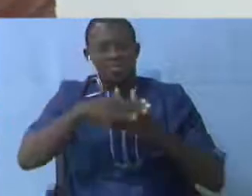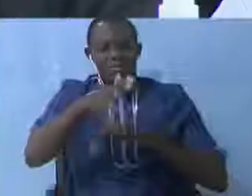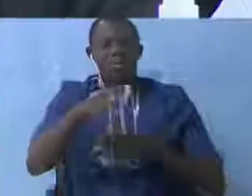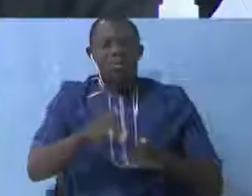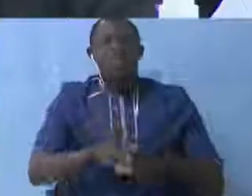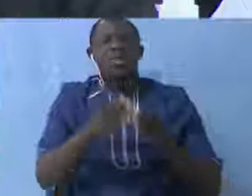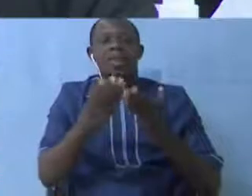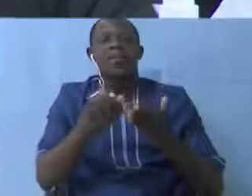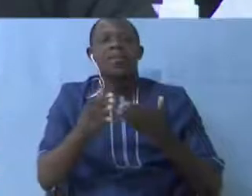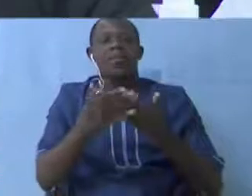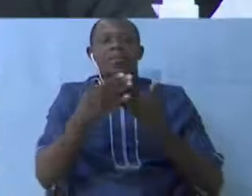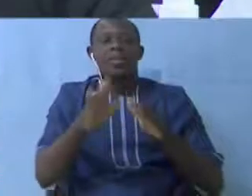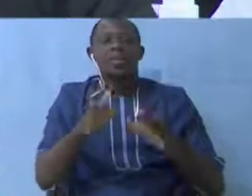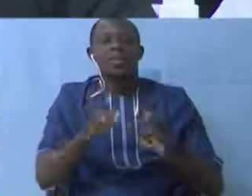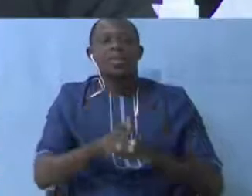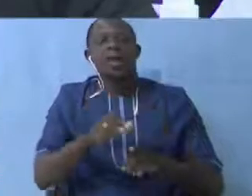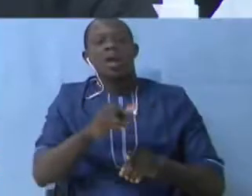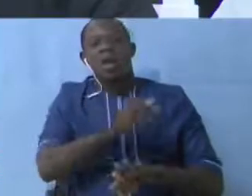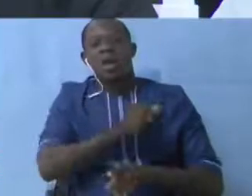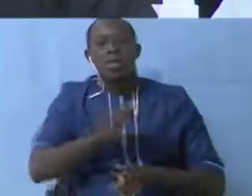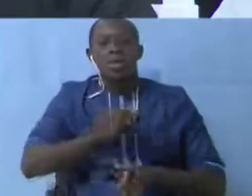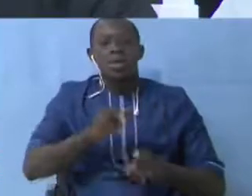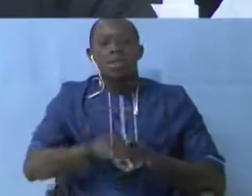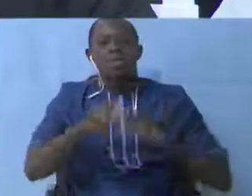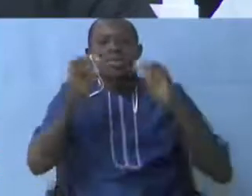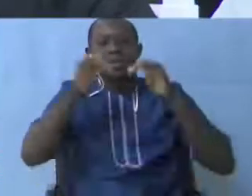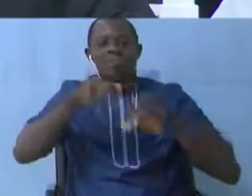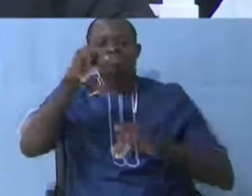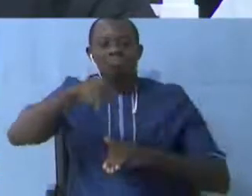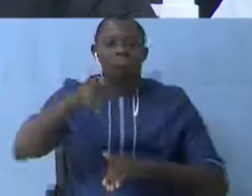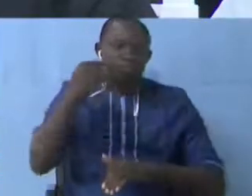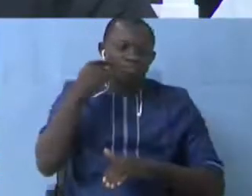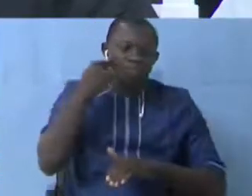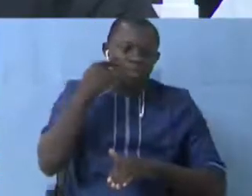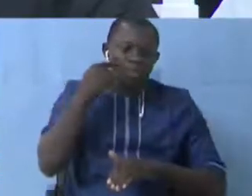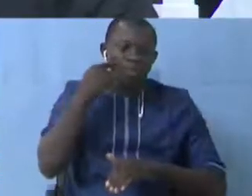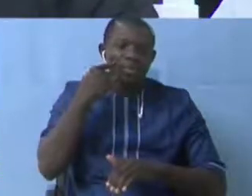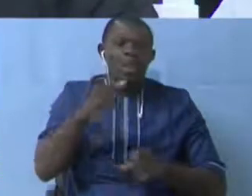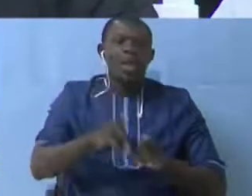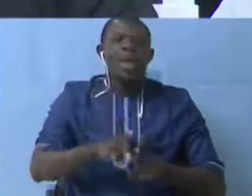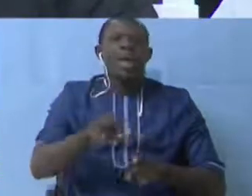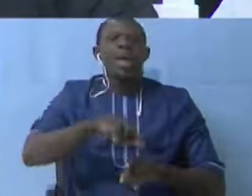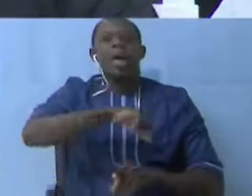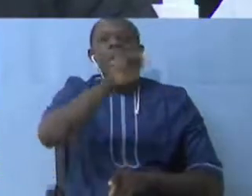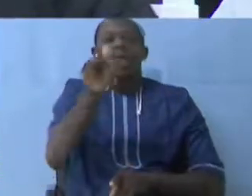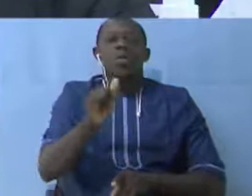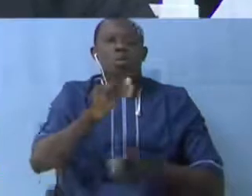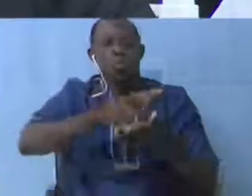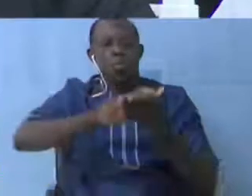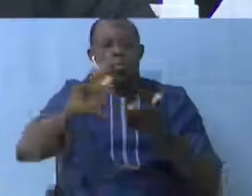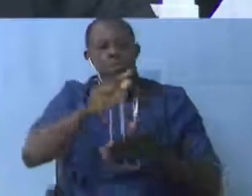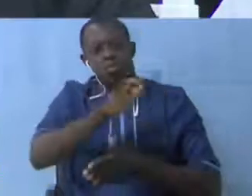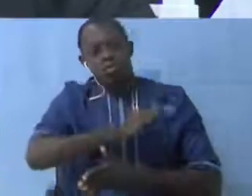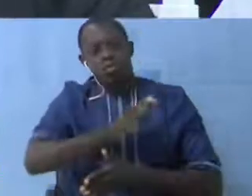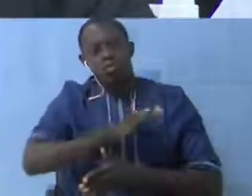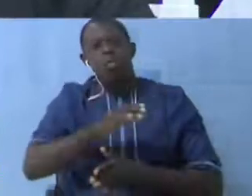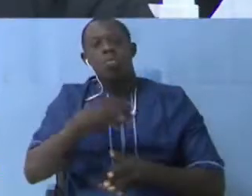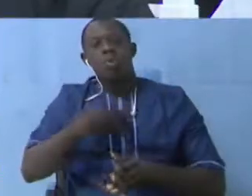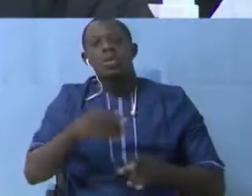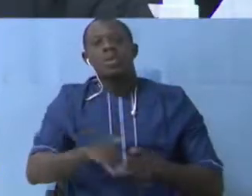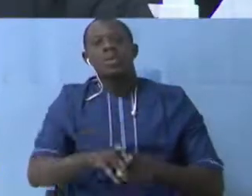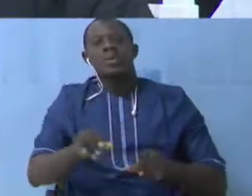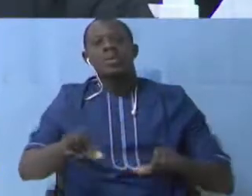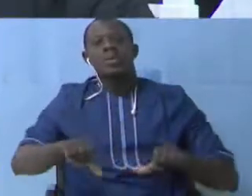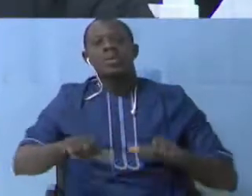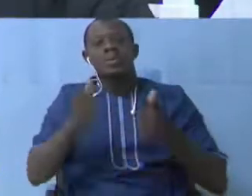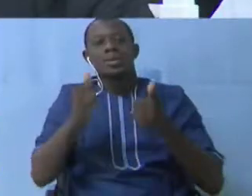that brings us to the end of our proceeding summer for today, and for the week also. We will resume